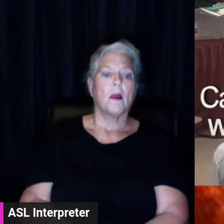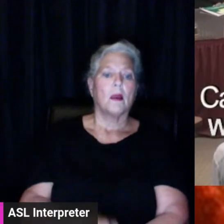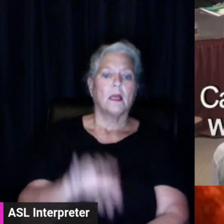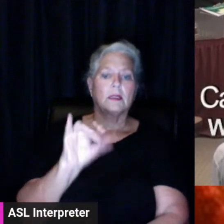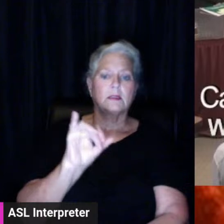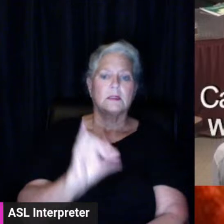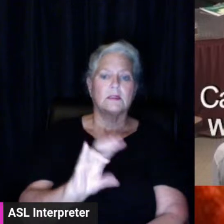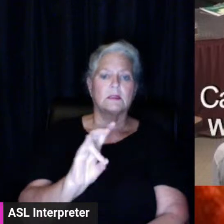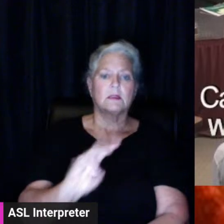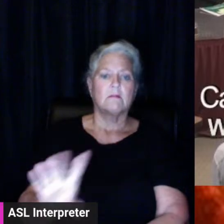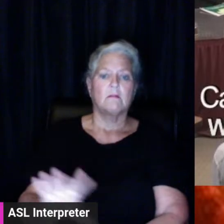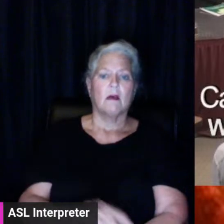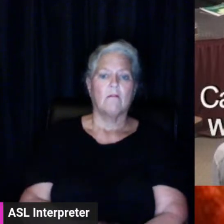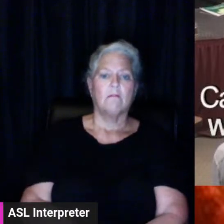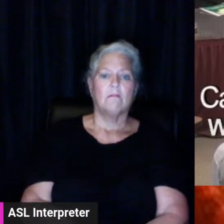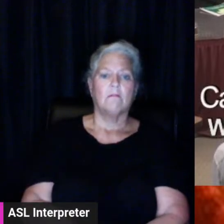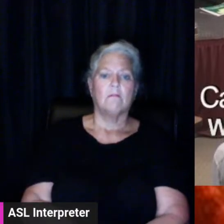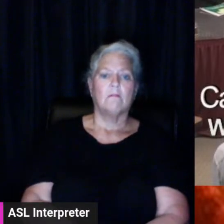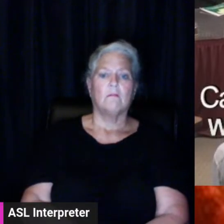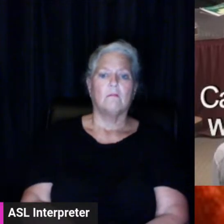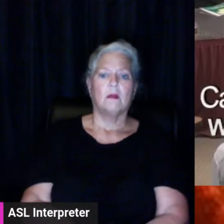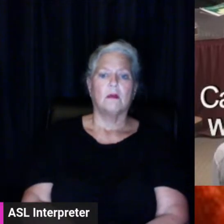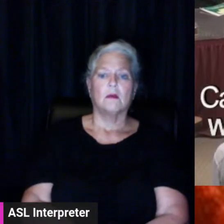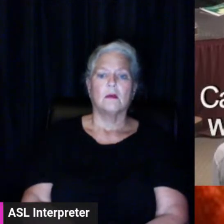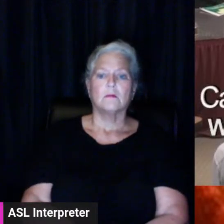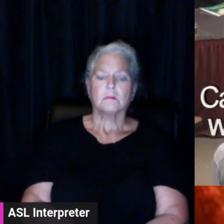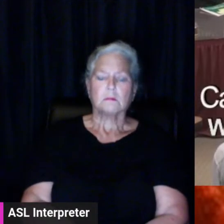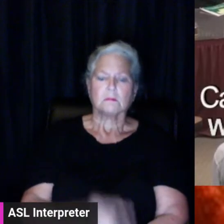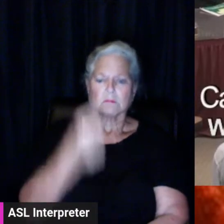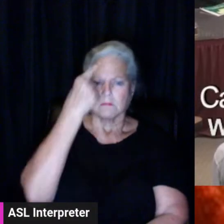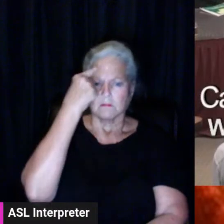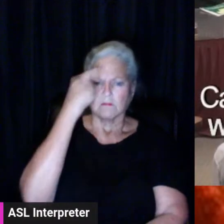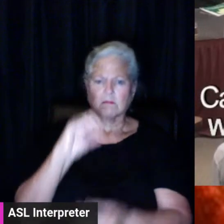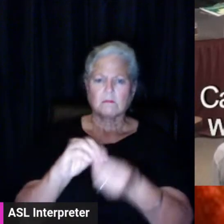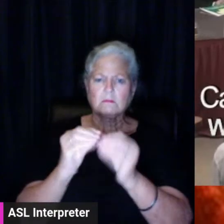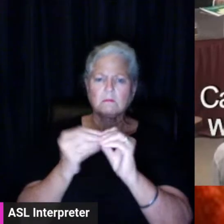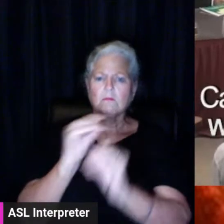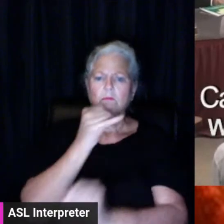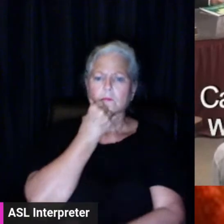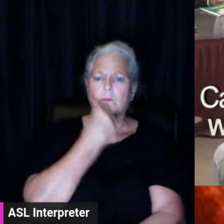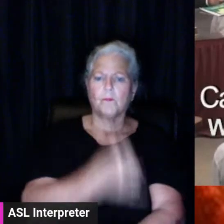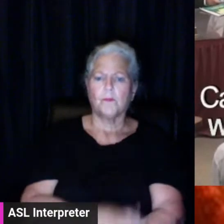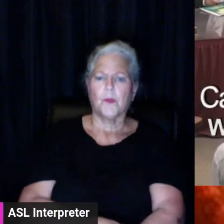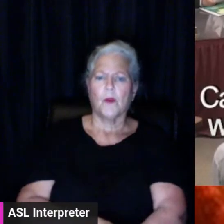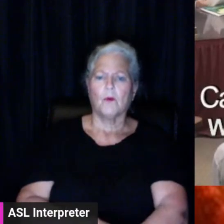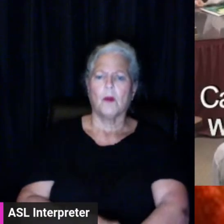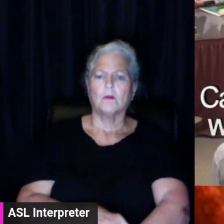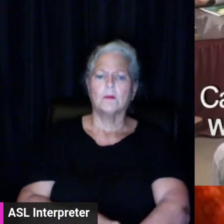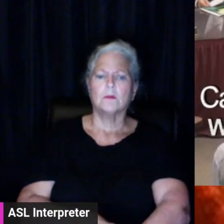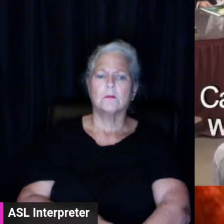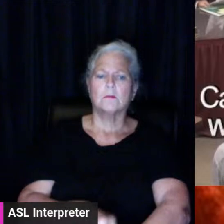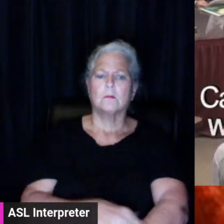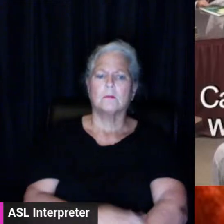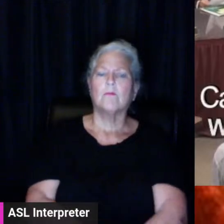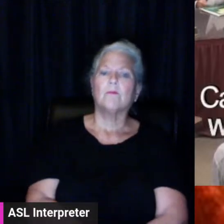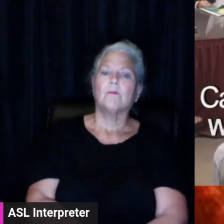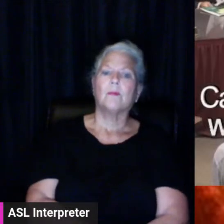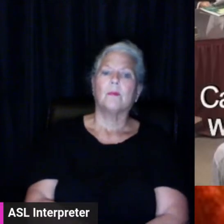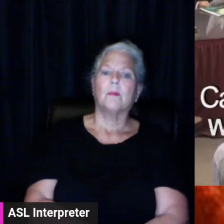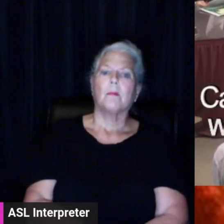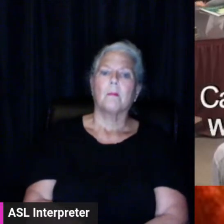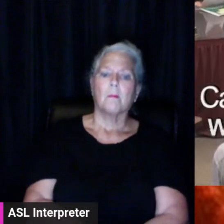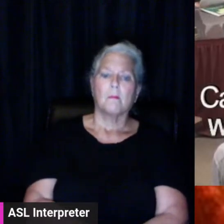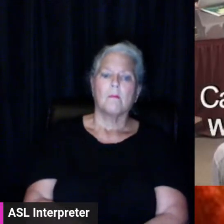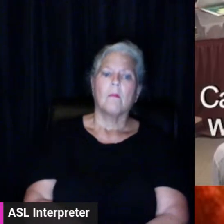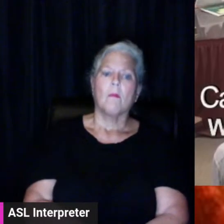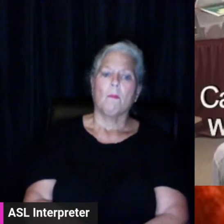7/5/24. Am I at the wrong? I think so. Yeah, you got the wrong. Do Yeah, that's not right. Oh, it's a